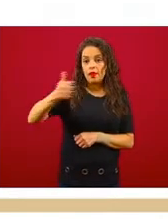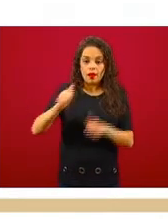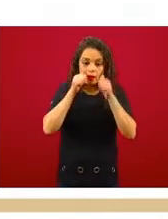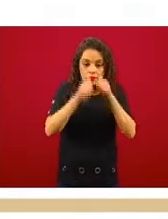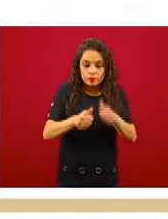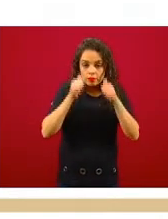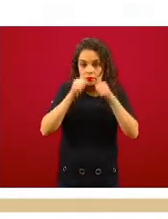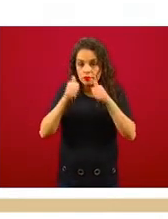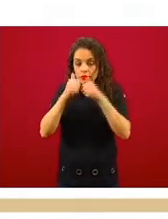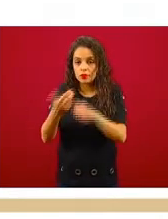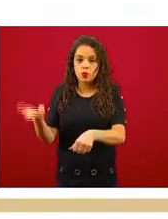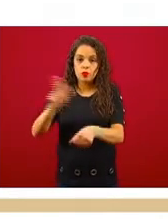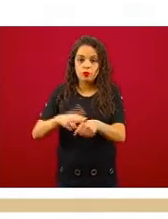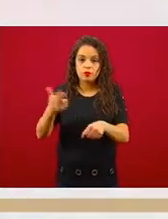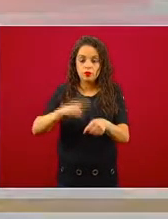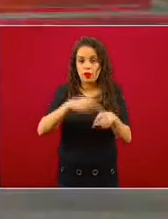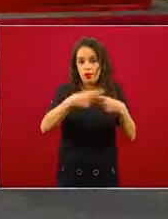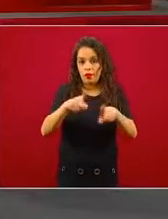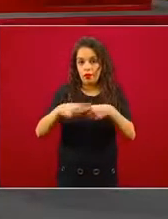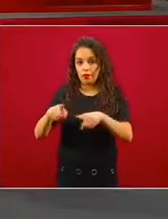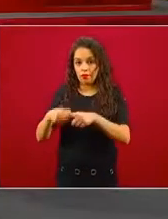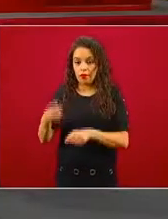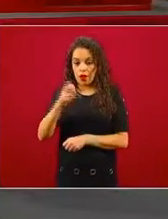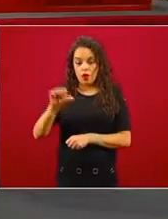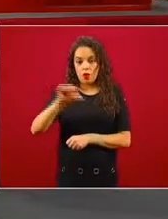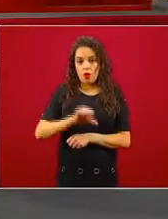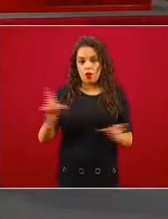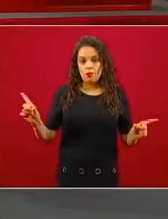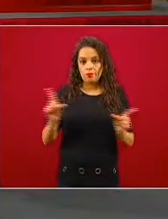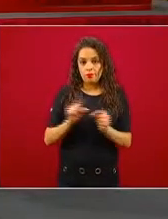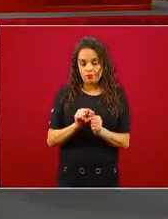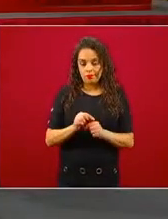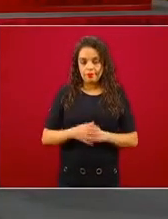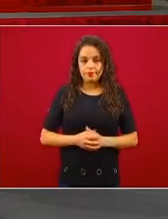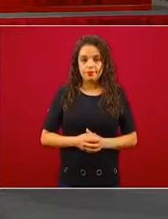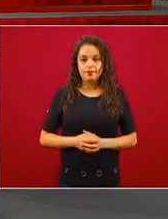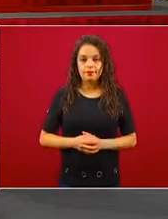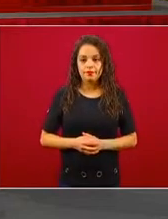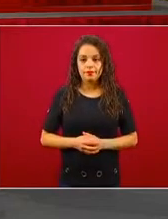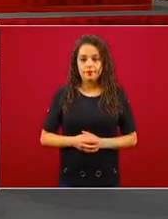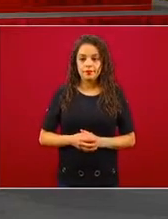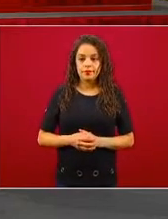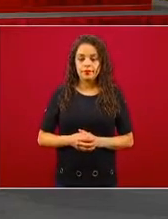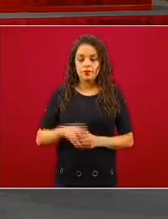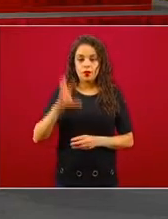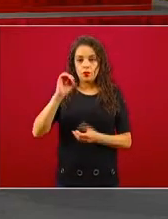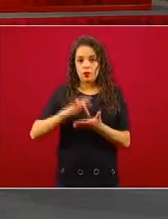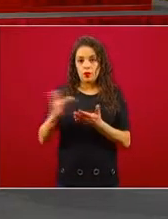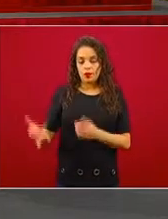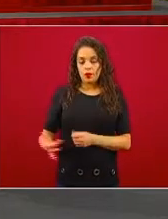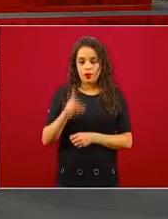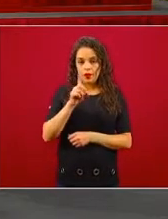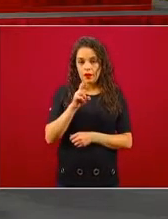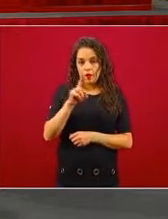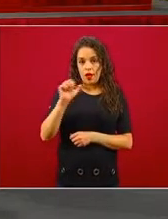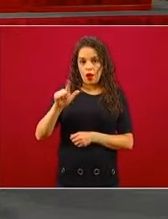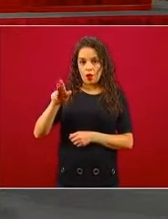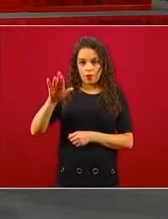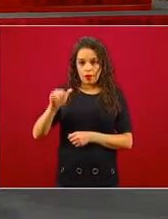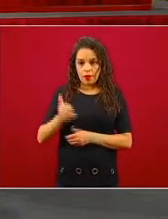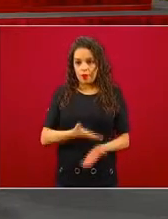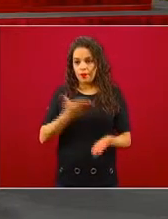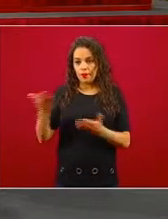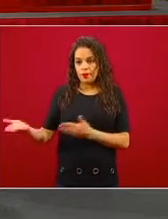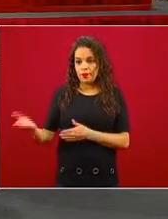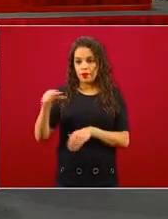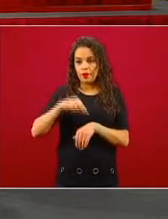increased based on hospitalaria. needs Sería la and actualización para el demand día de hoy. for hospital Muchas care. gracias, doctora So that's the Lomía. technical Me pide report for seguir al today. doctor Ricardo